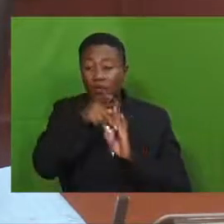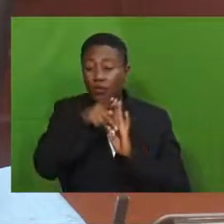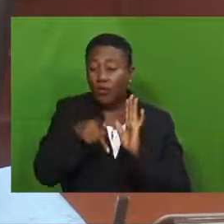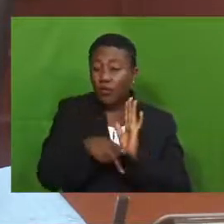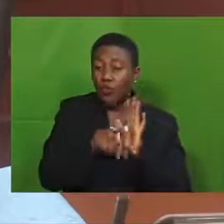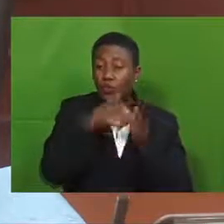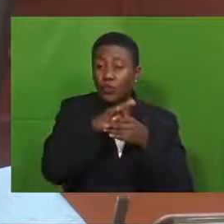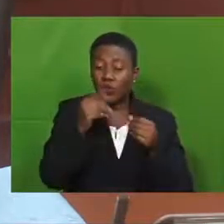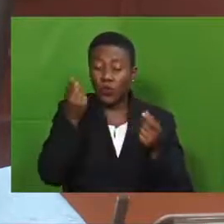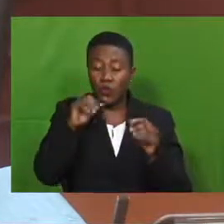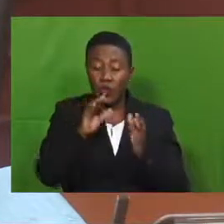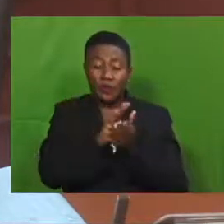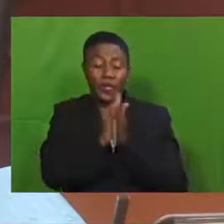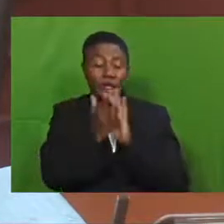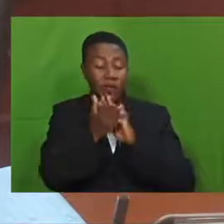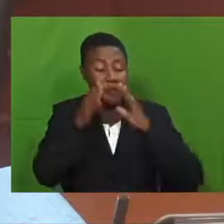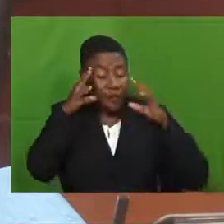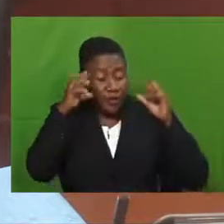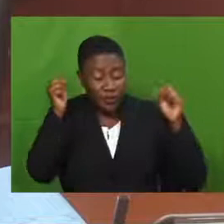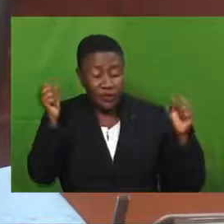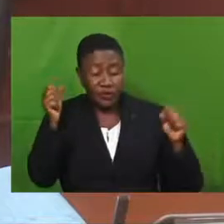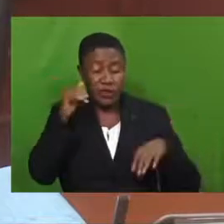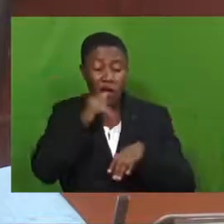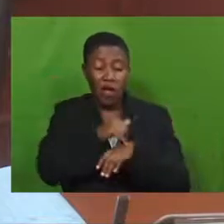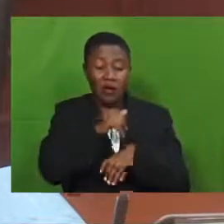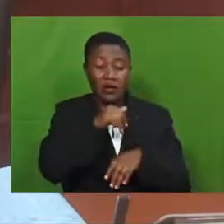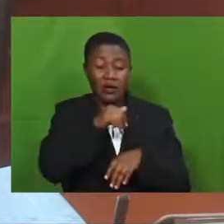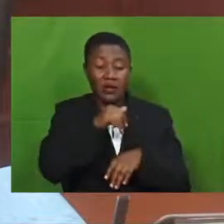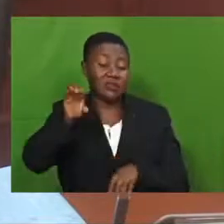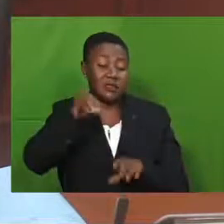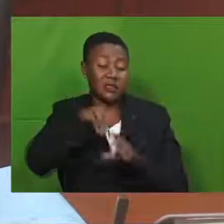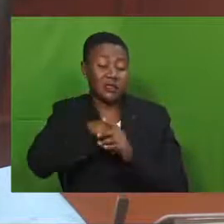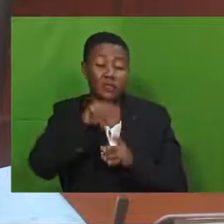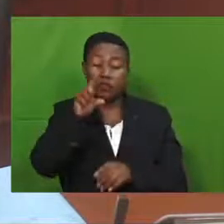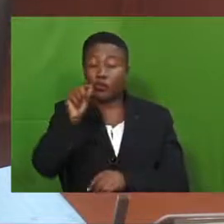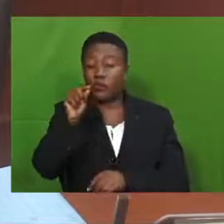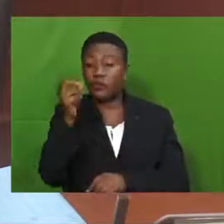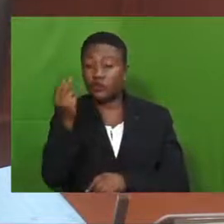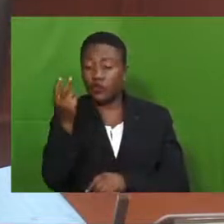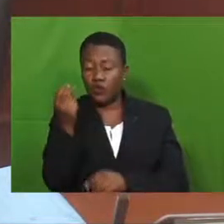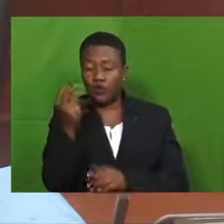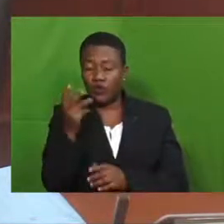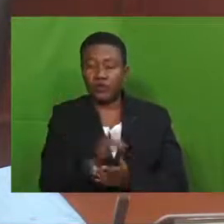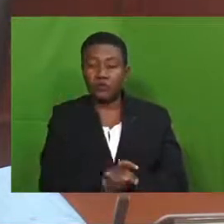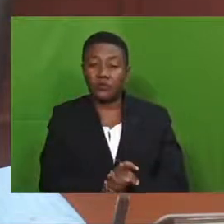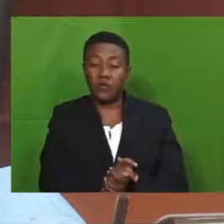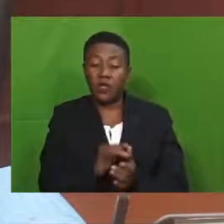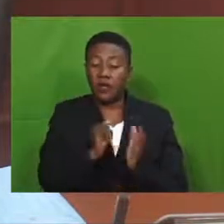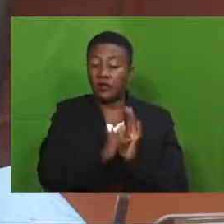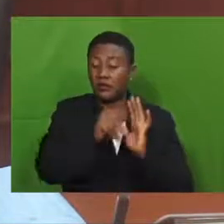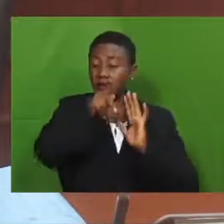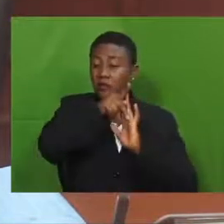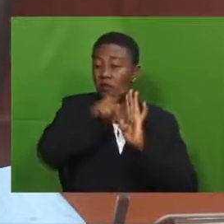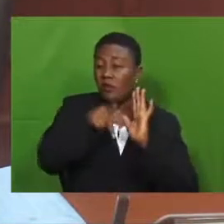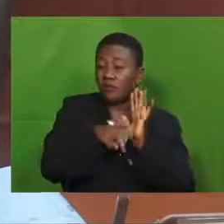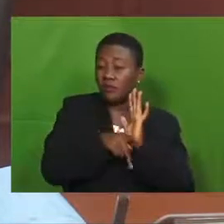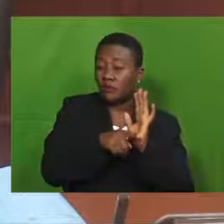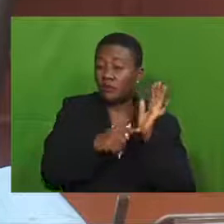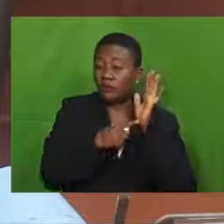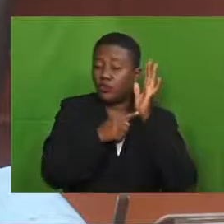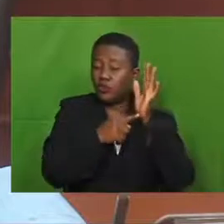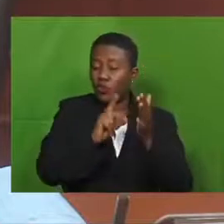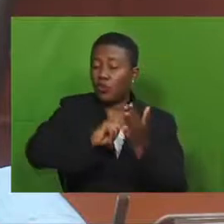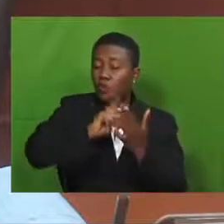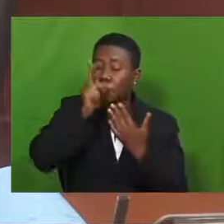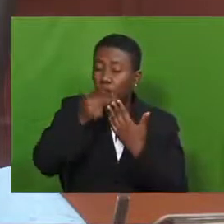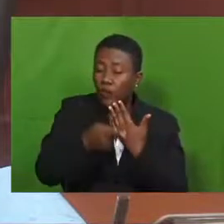the reins of government at the Accra International Conference Center in. The policy statement outlined outstanding programs and